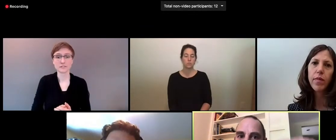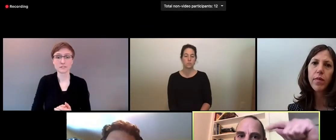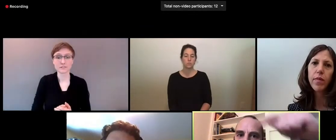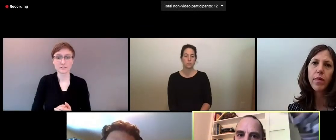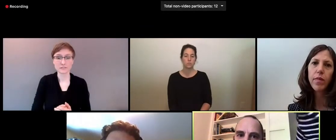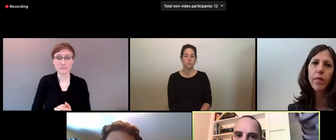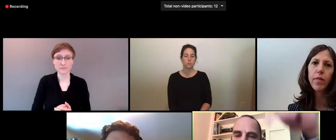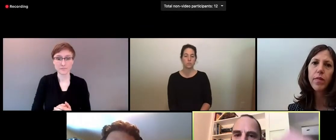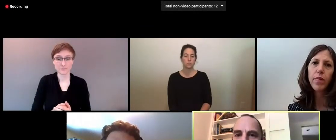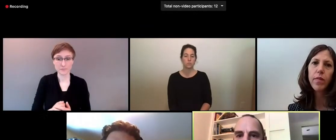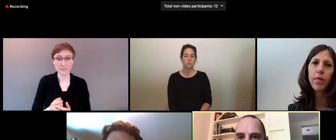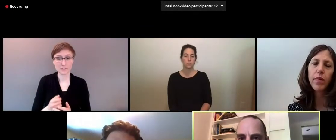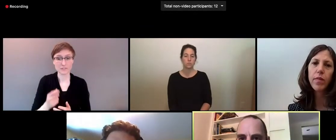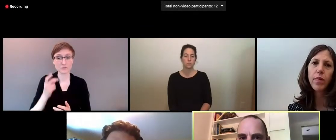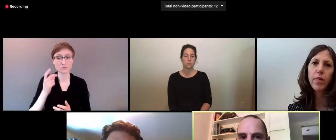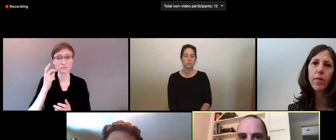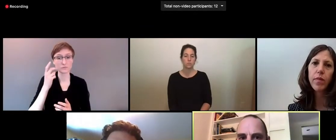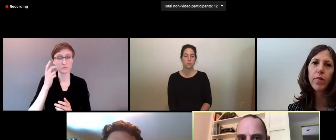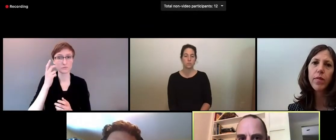before 3, 4, 5 weeks.